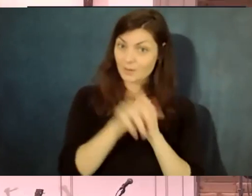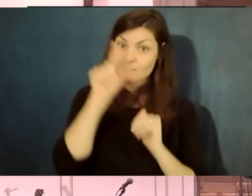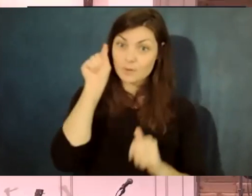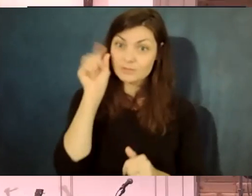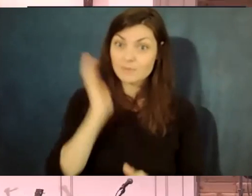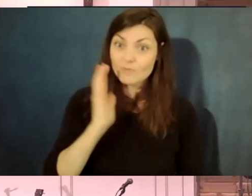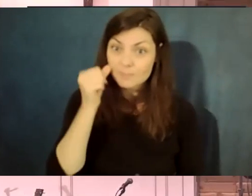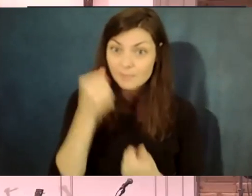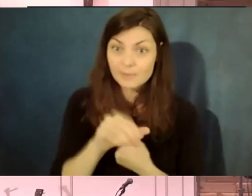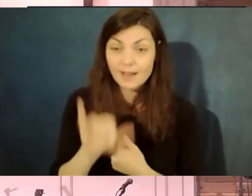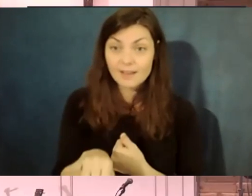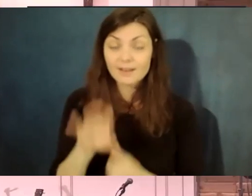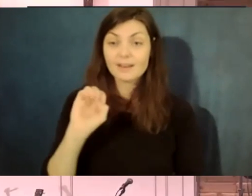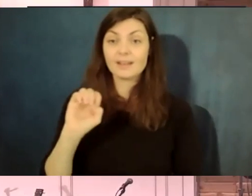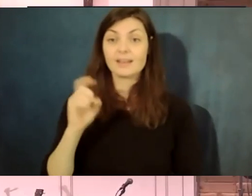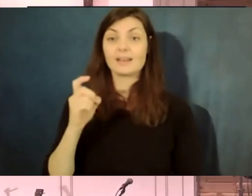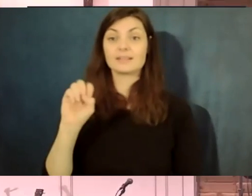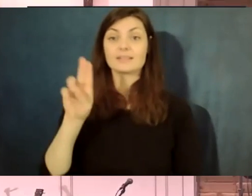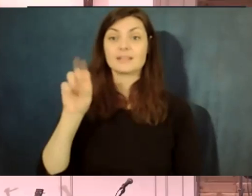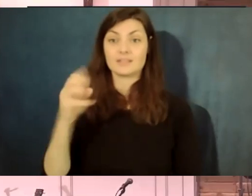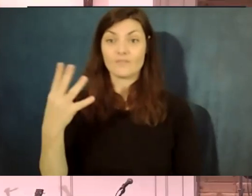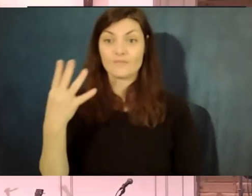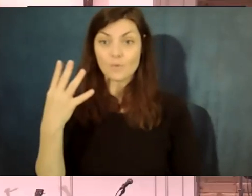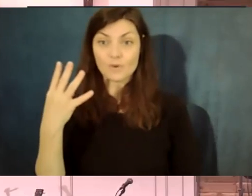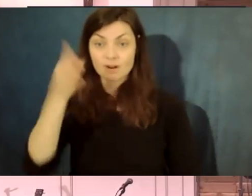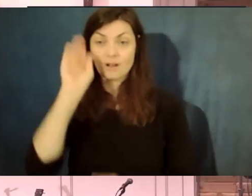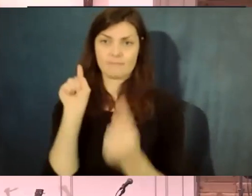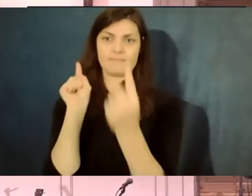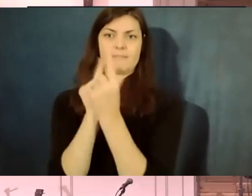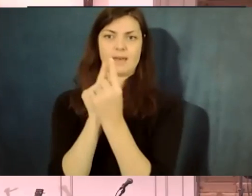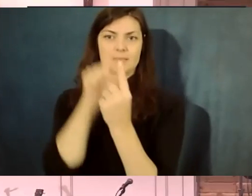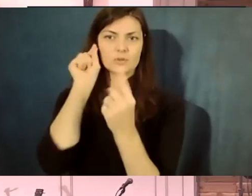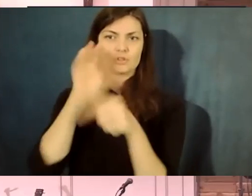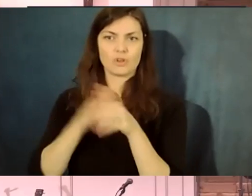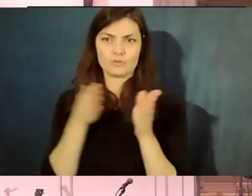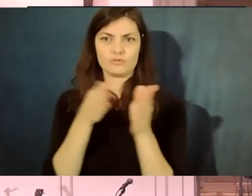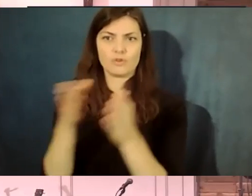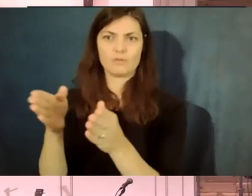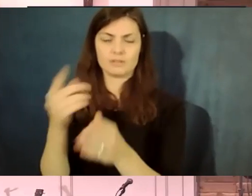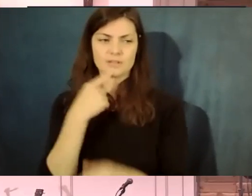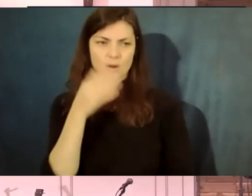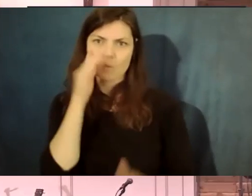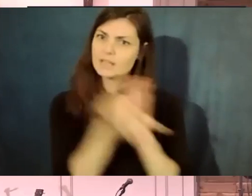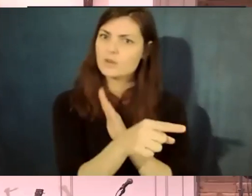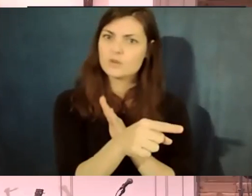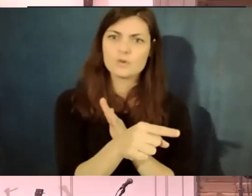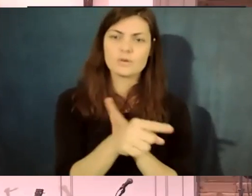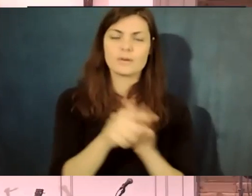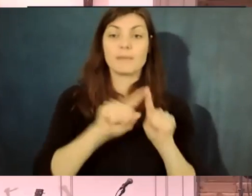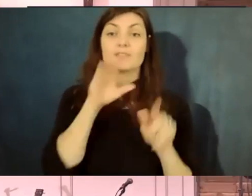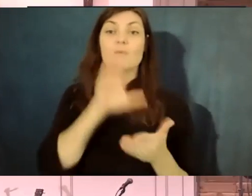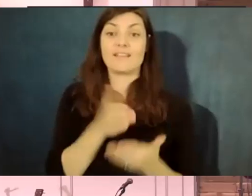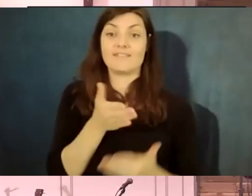remember? In Exodus 4, God met him on the road and said, I'm going to kill you. And if not for his wife, seemingly, he would have been dead.